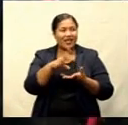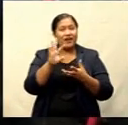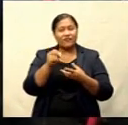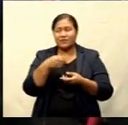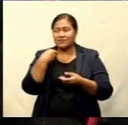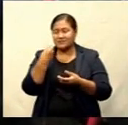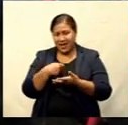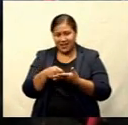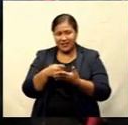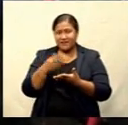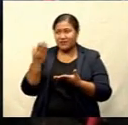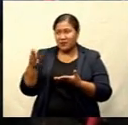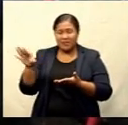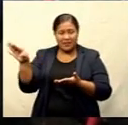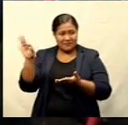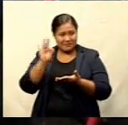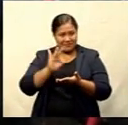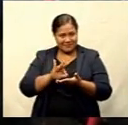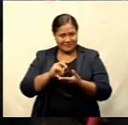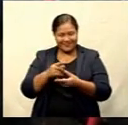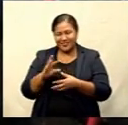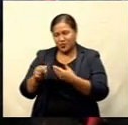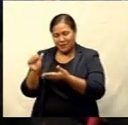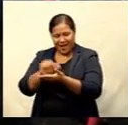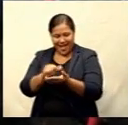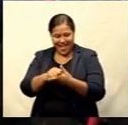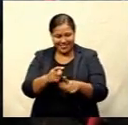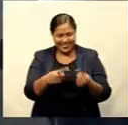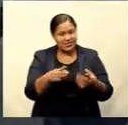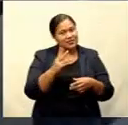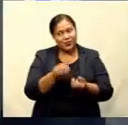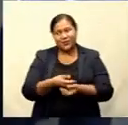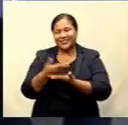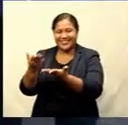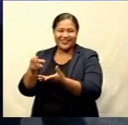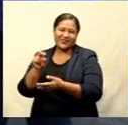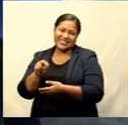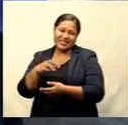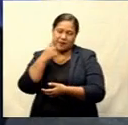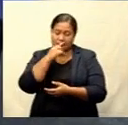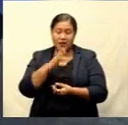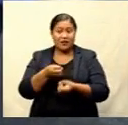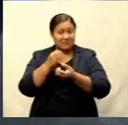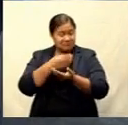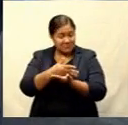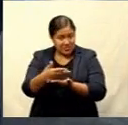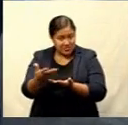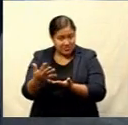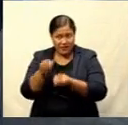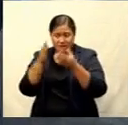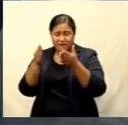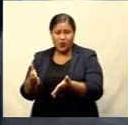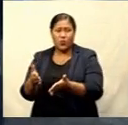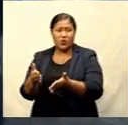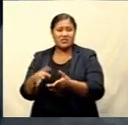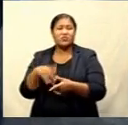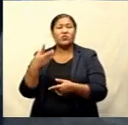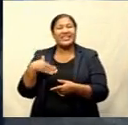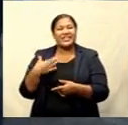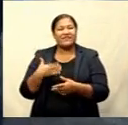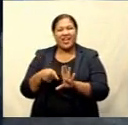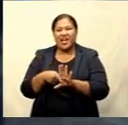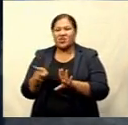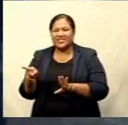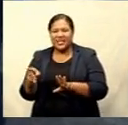pockets to buy things and give it to the needy people. The distribution focused entirely on those living outside